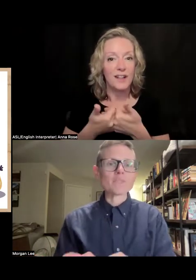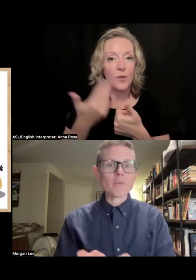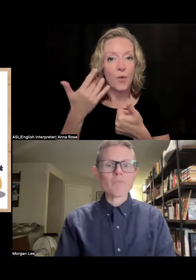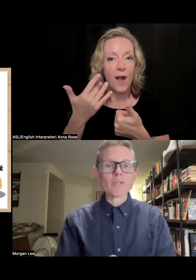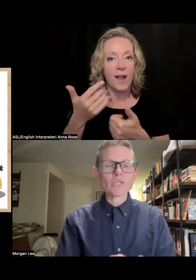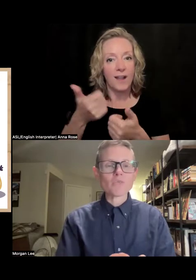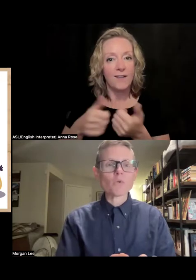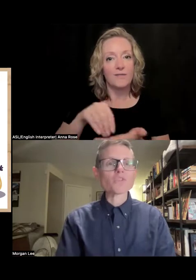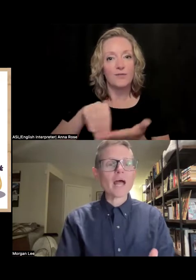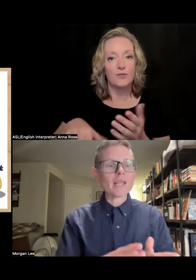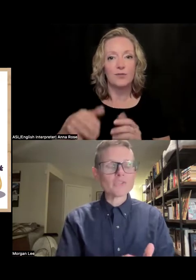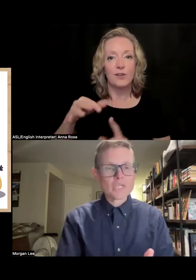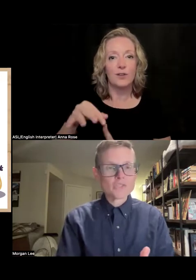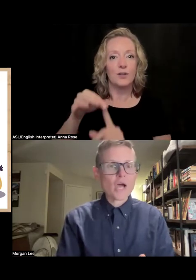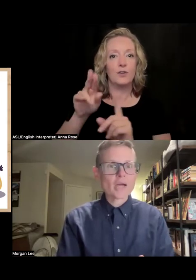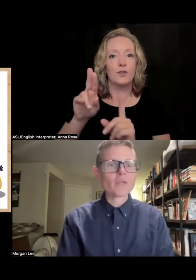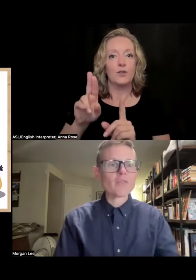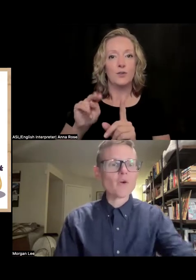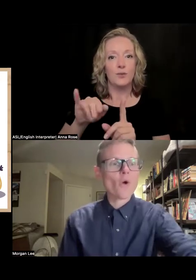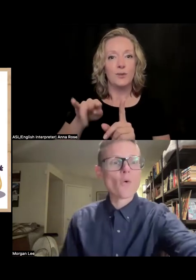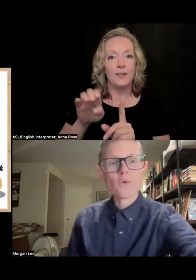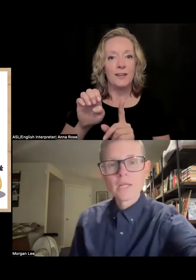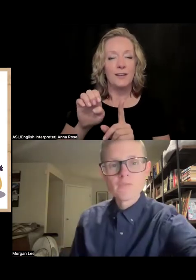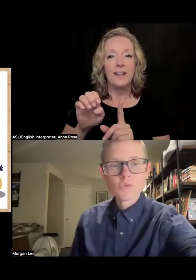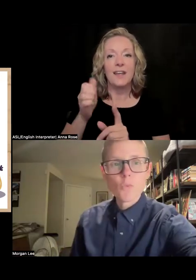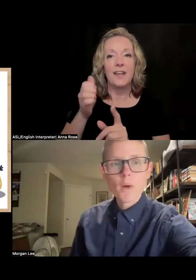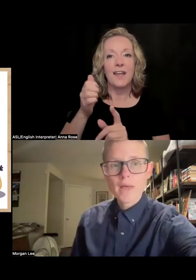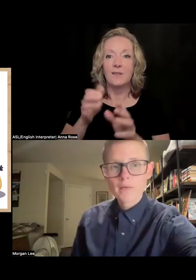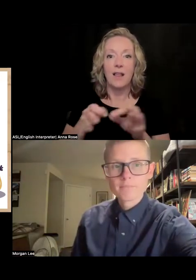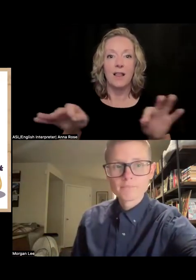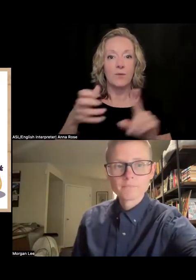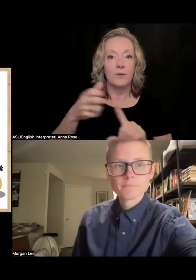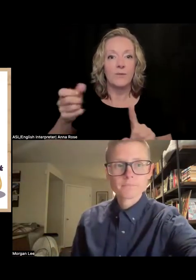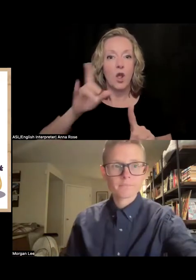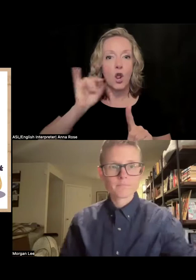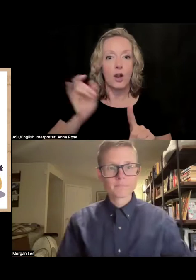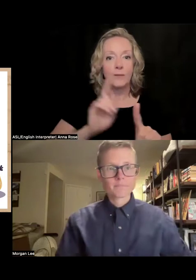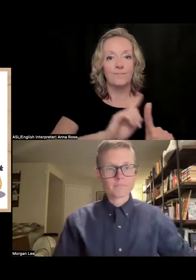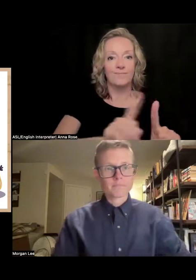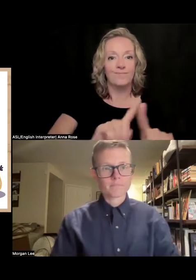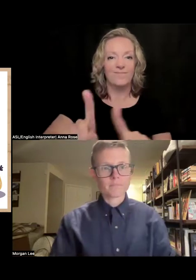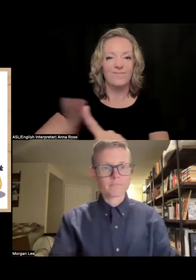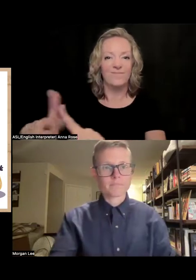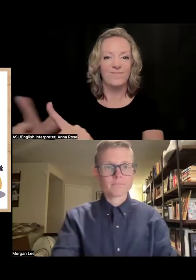and language deprivation will challenge each child in their own individual way.